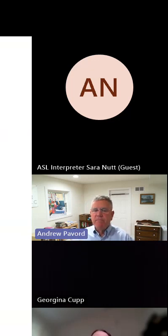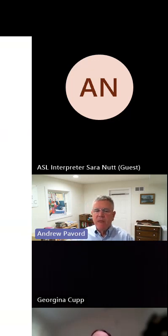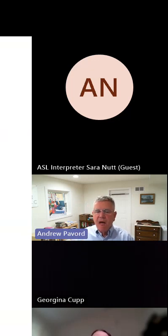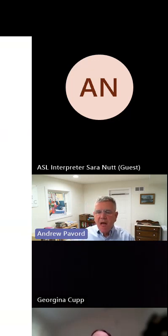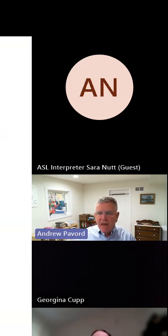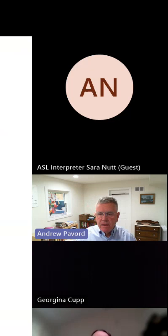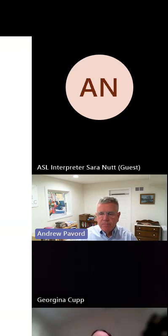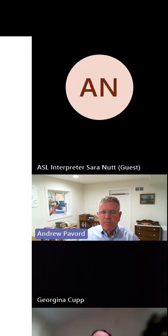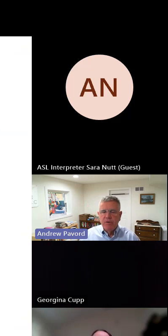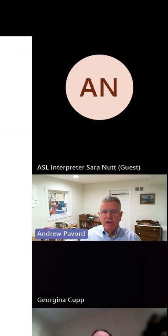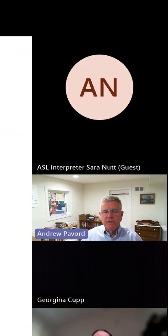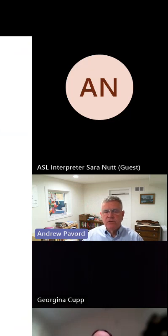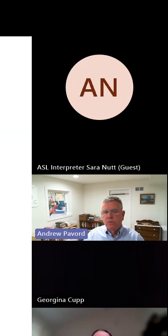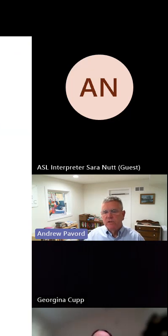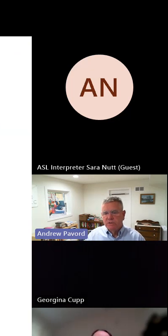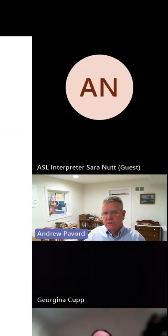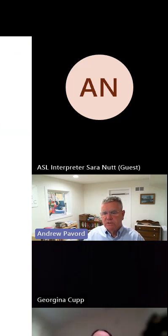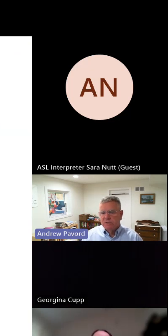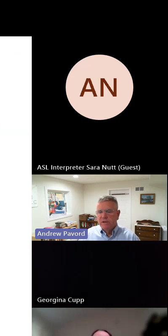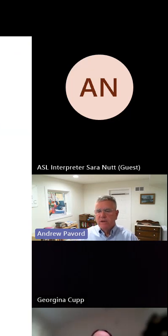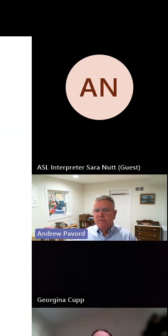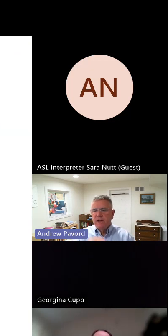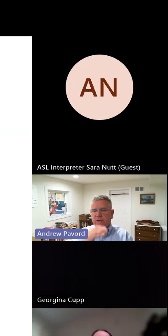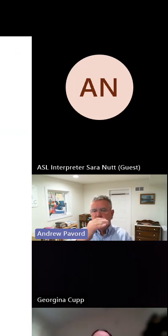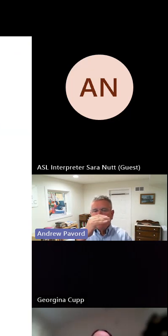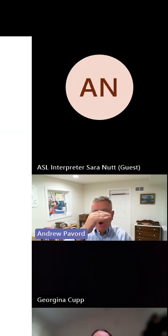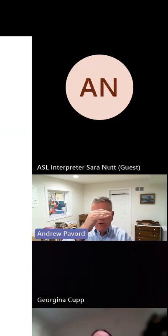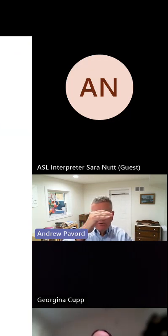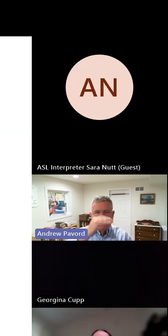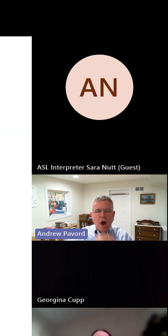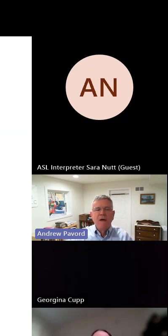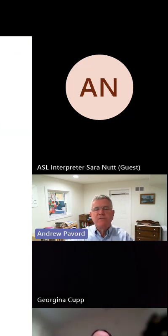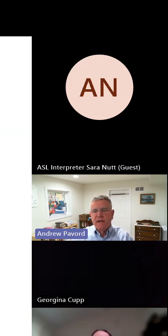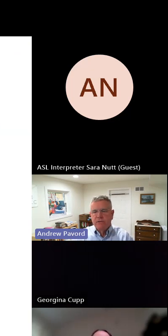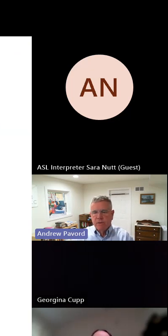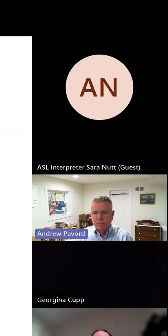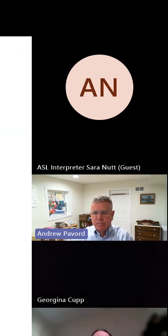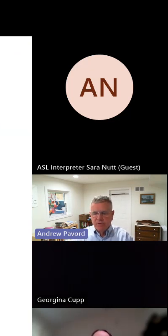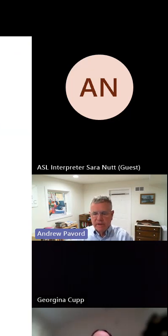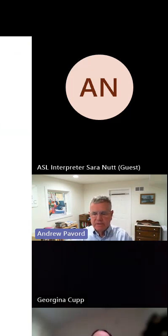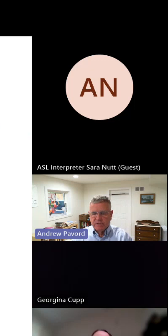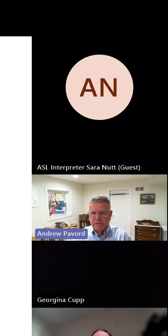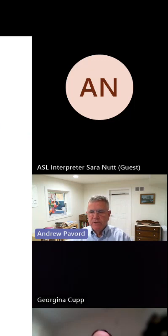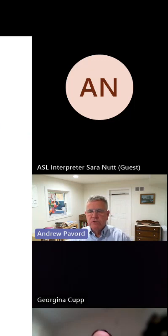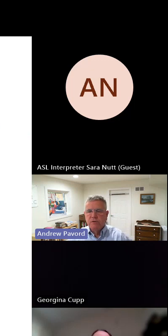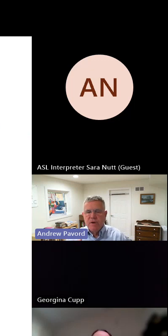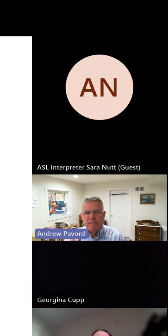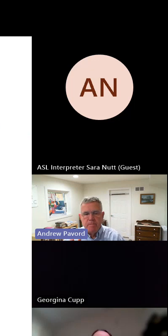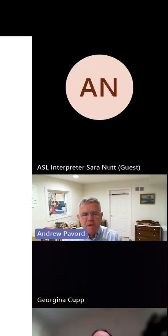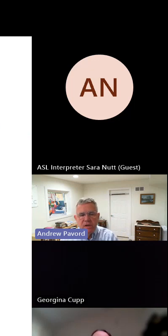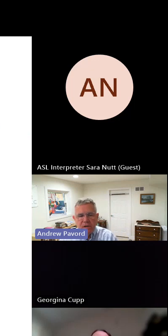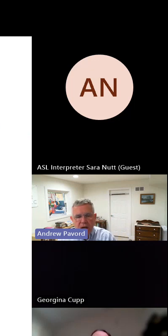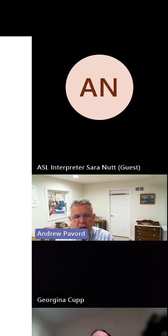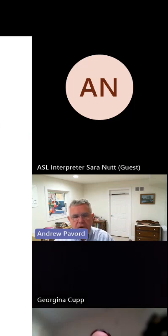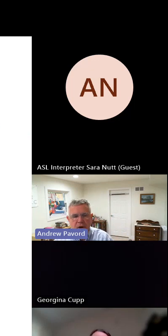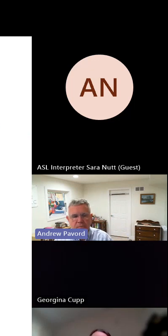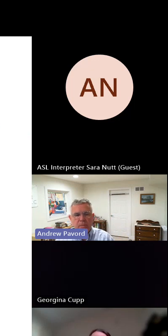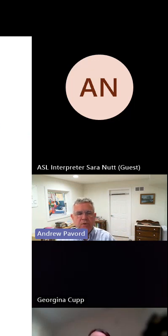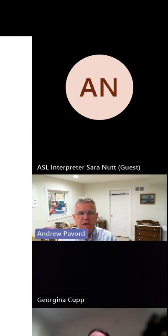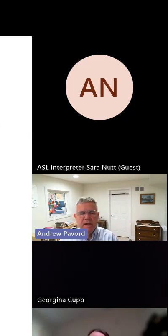money from non-appropriated sources that you can use to offset your appropriation. So if you have $1